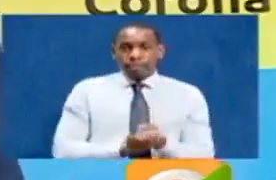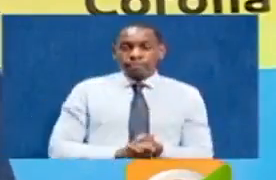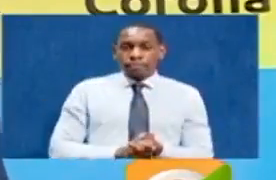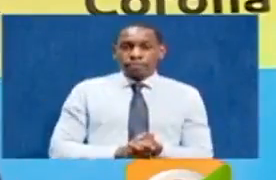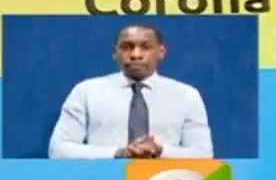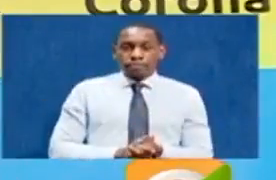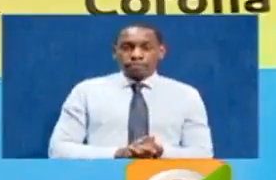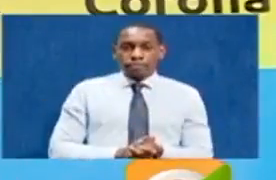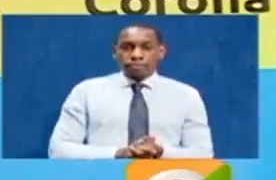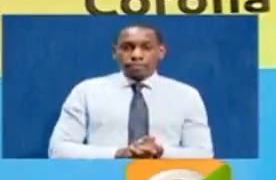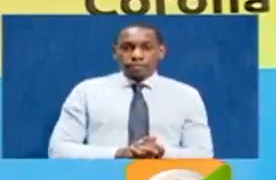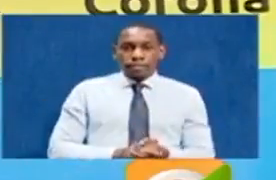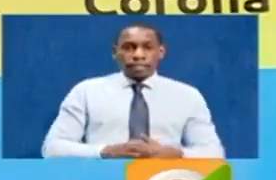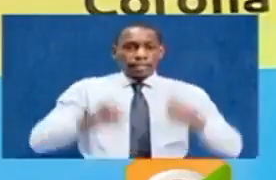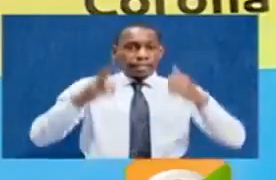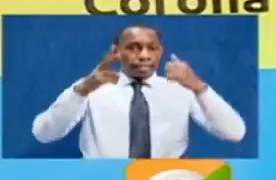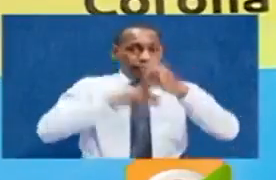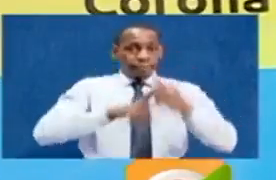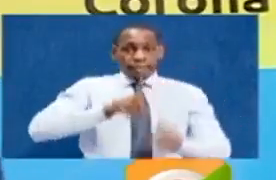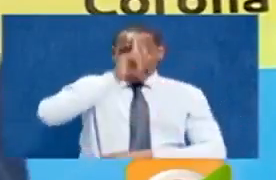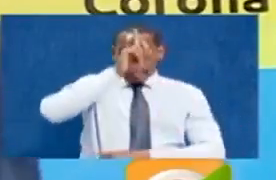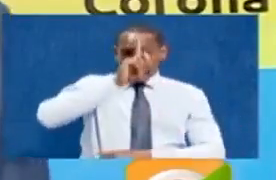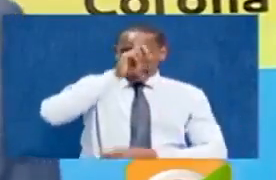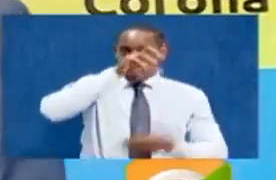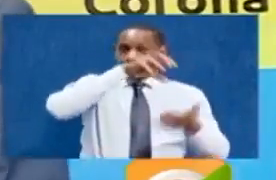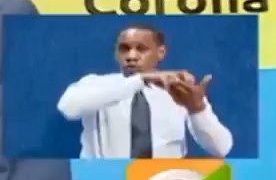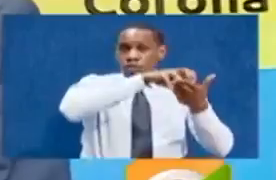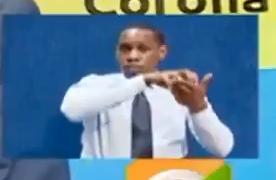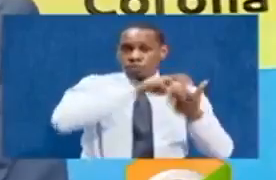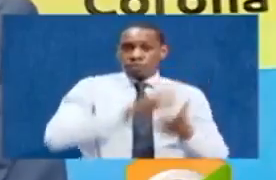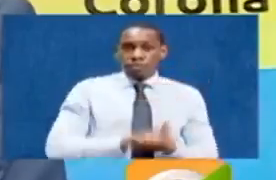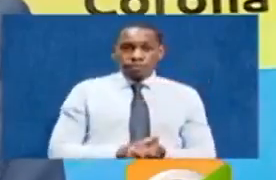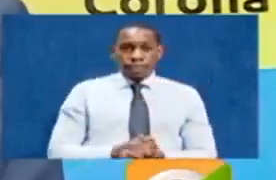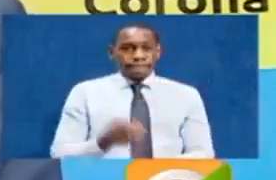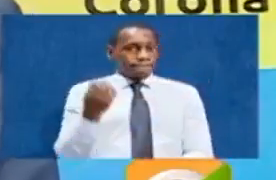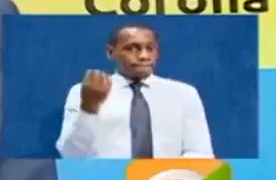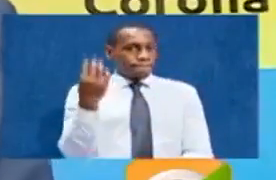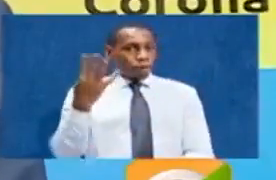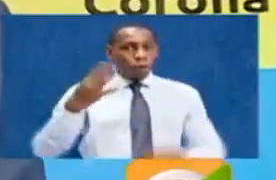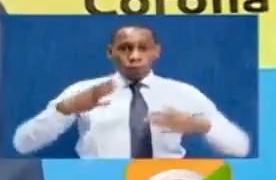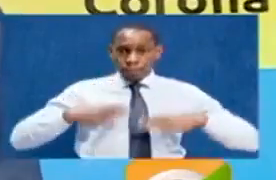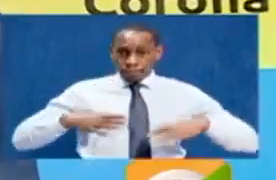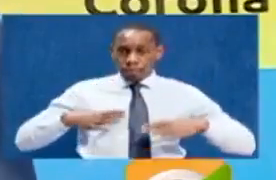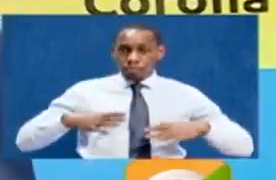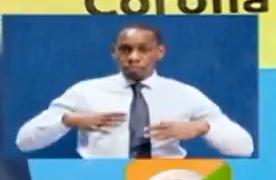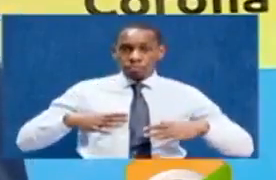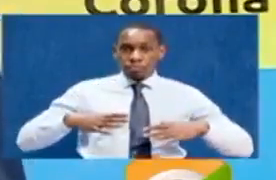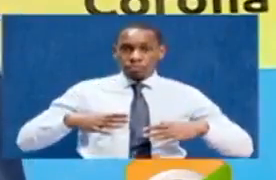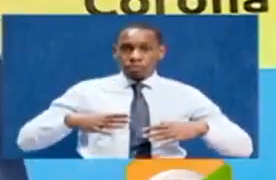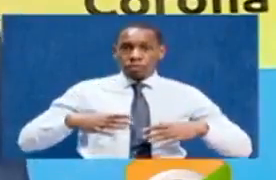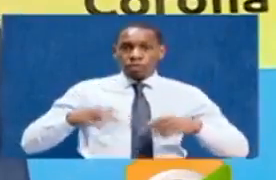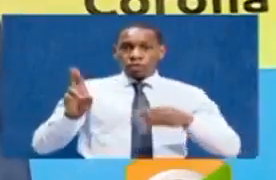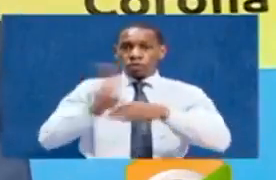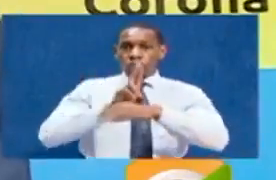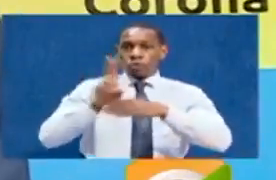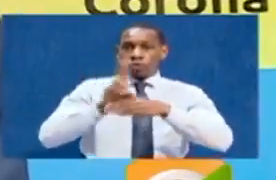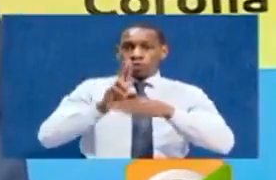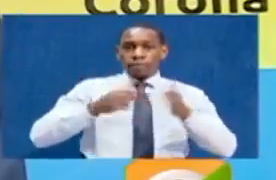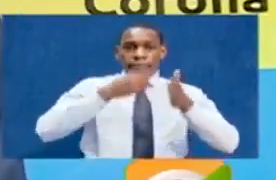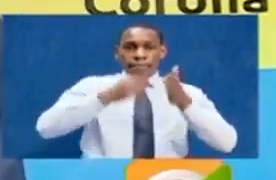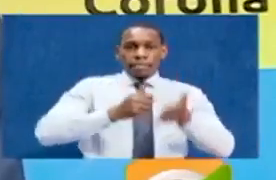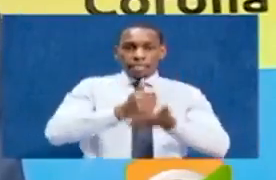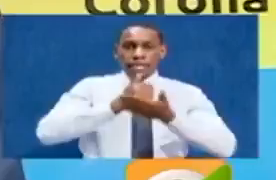7 in critical condition, 4 are on ventilatory